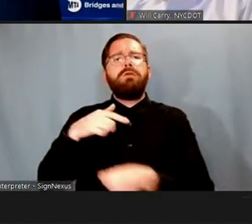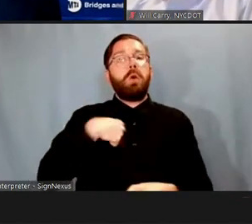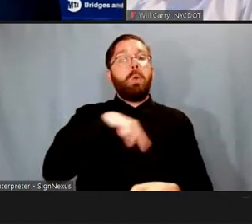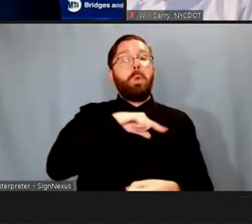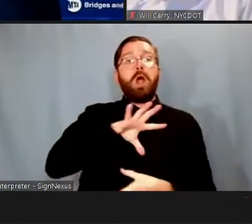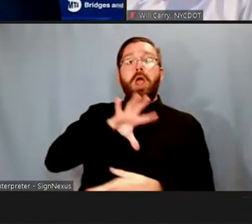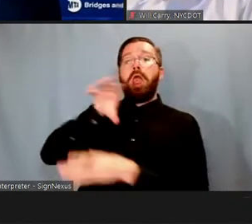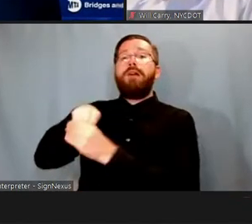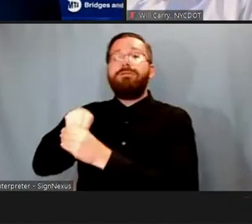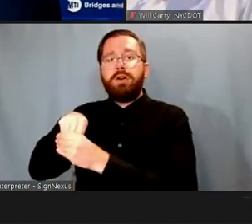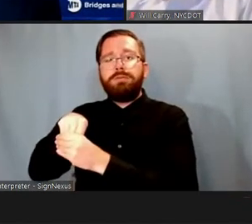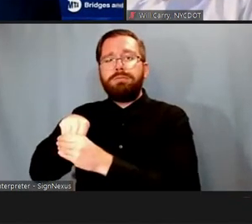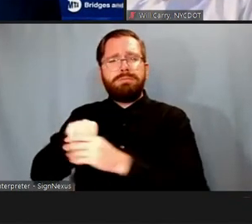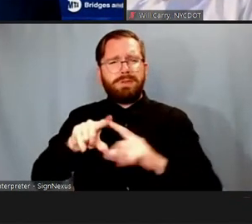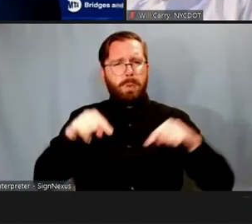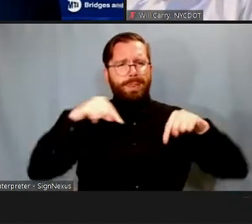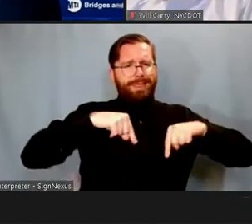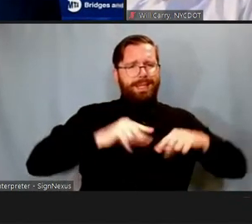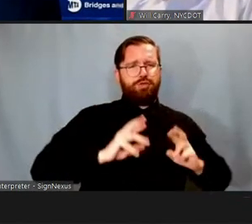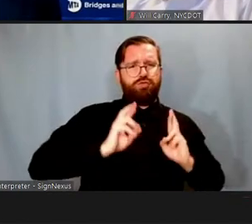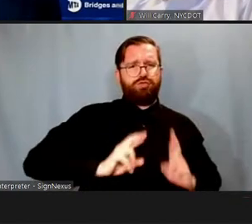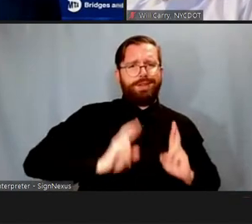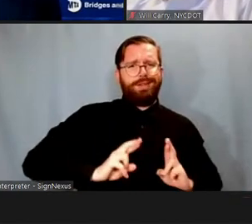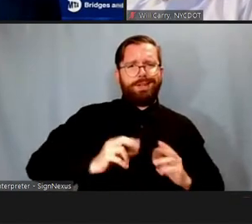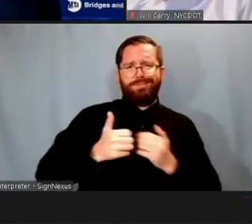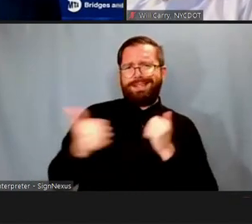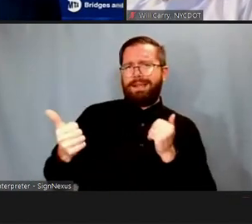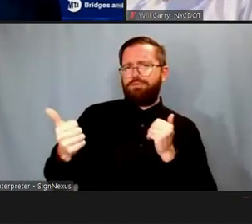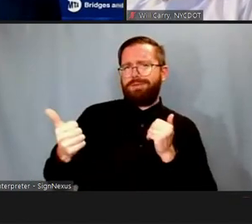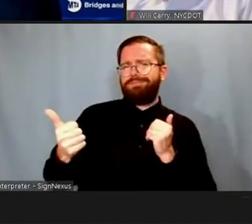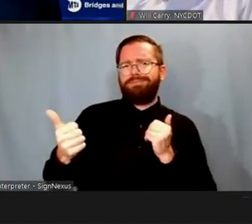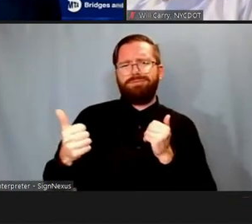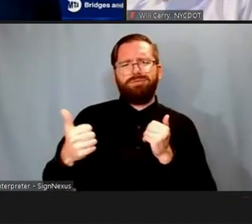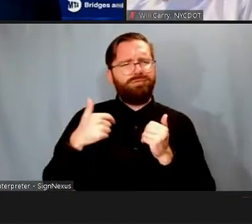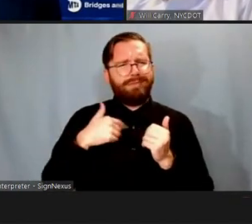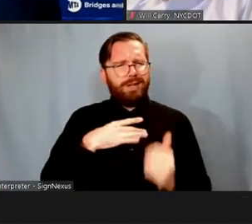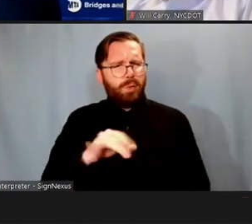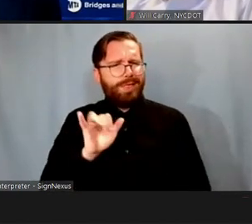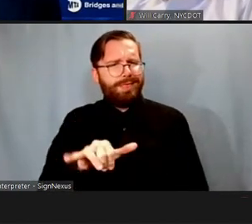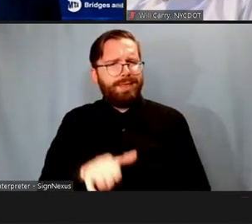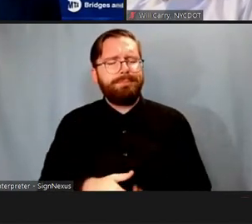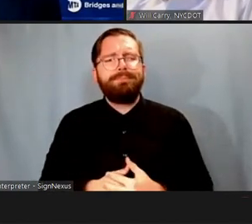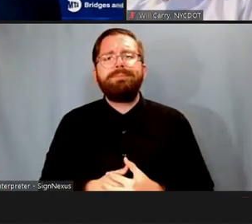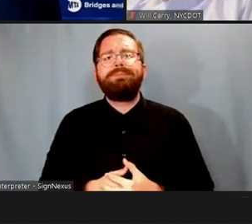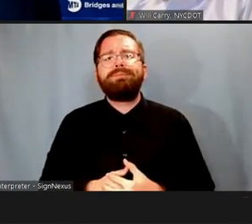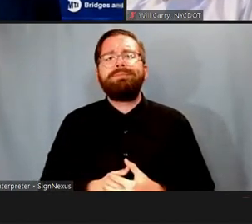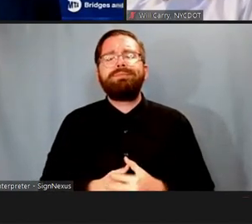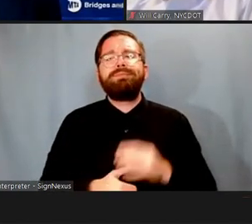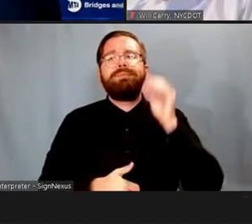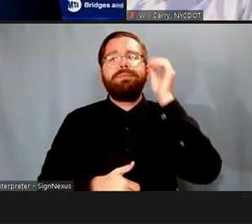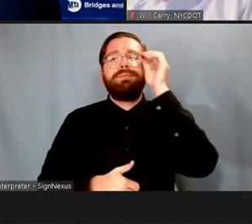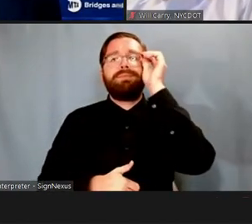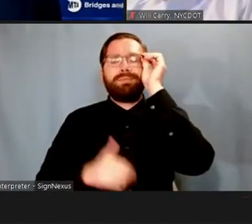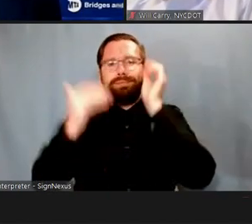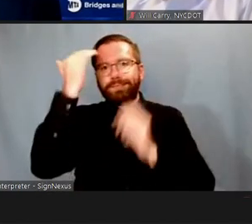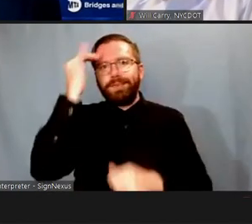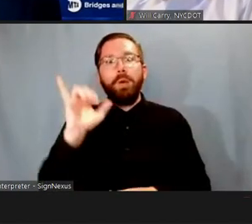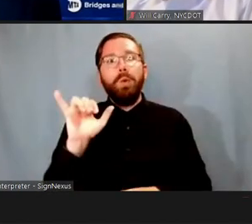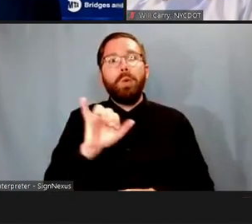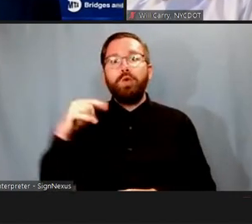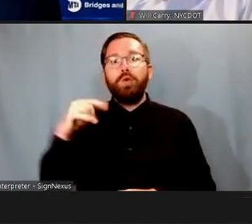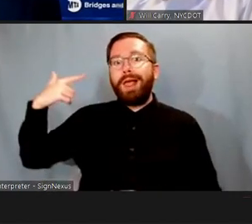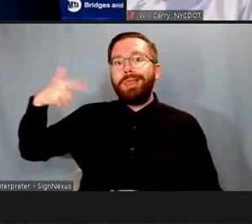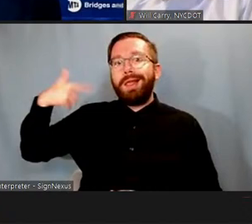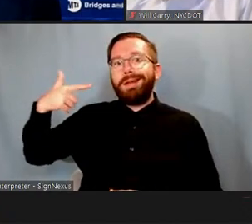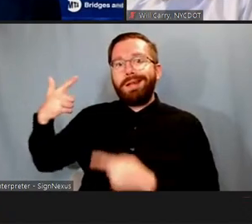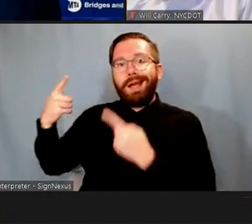is residential so i really have an issue with that um i know that you're fashioning this after london people who